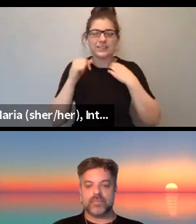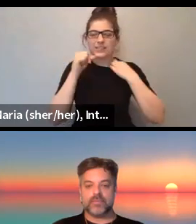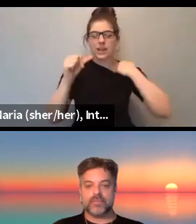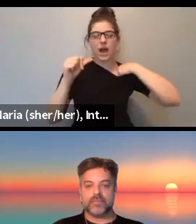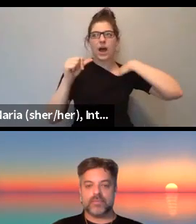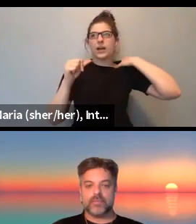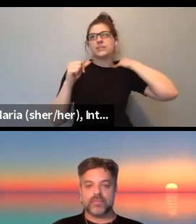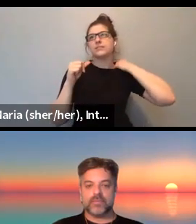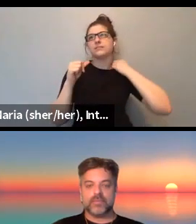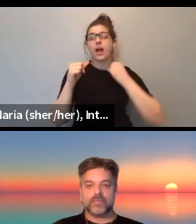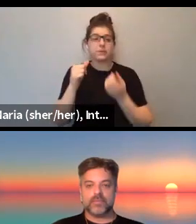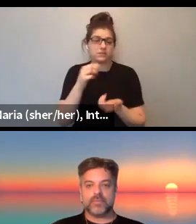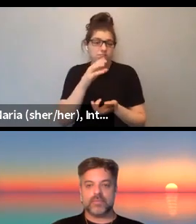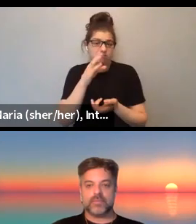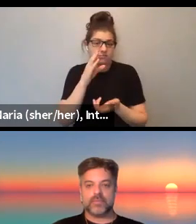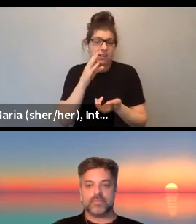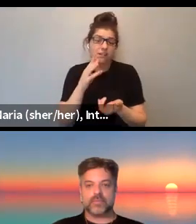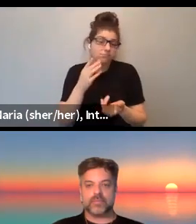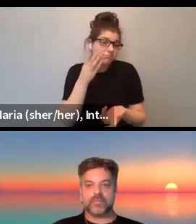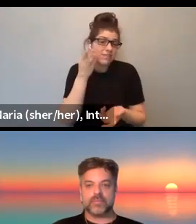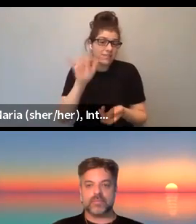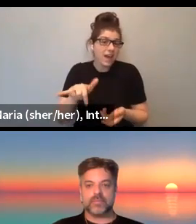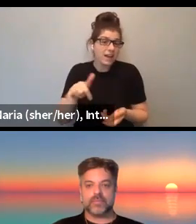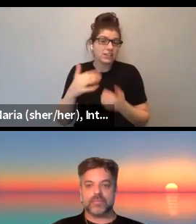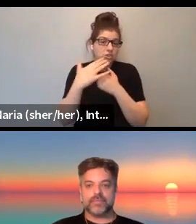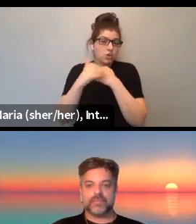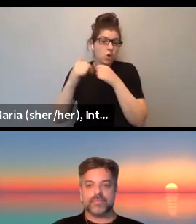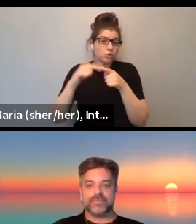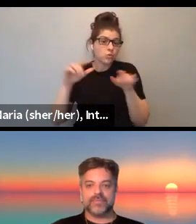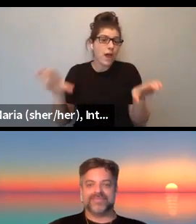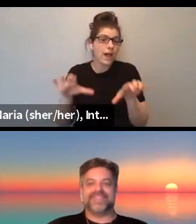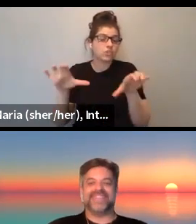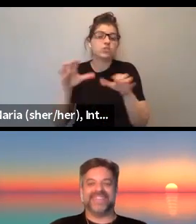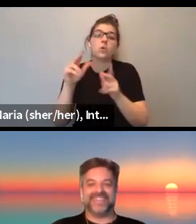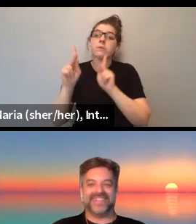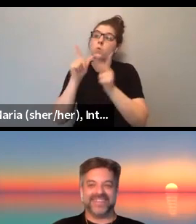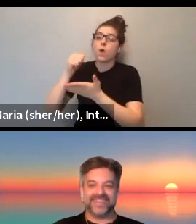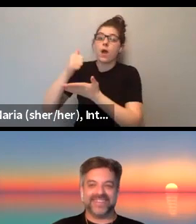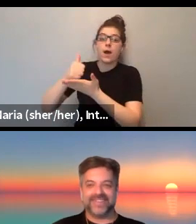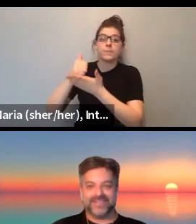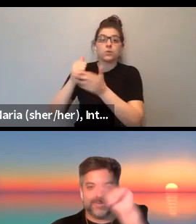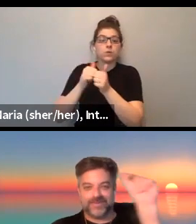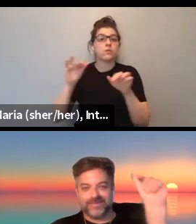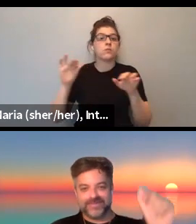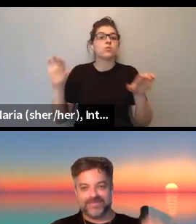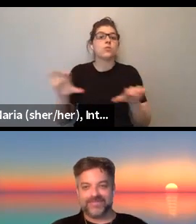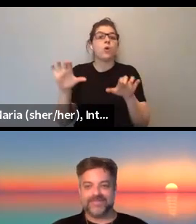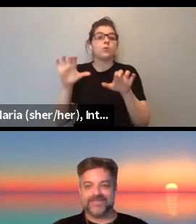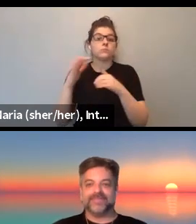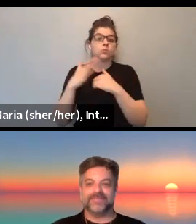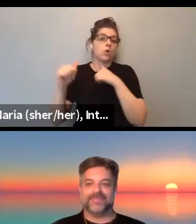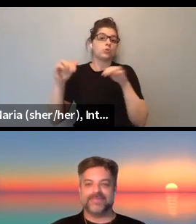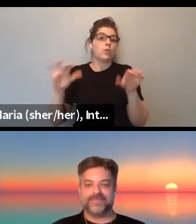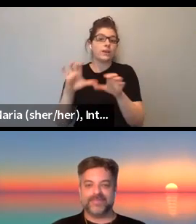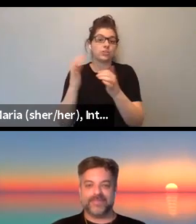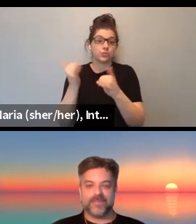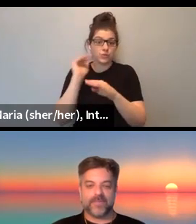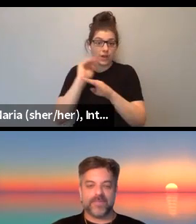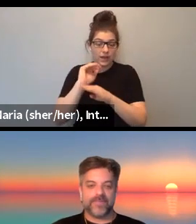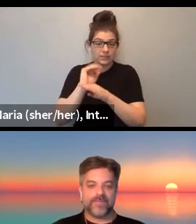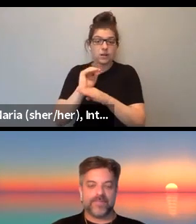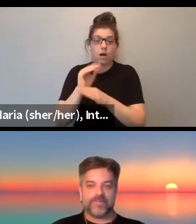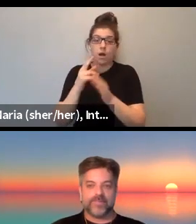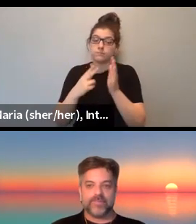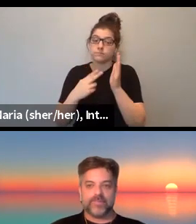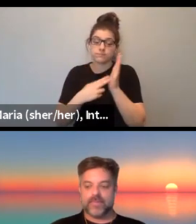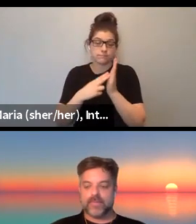I'll say what it is. It's a call to action. So the people who are helping with the call to action tonight are on the screen